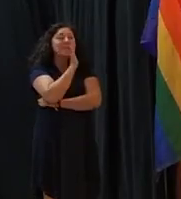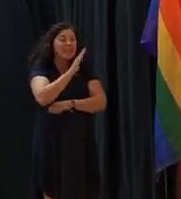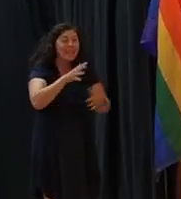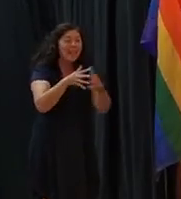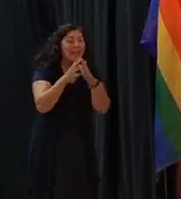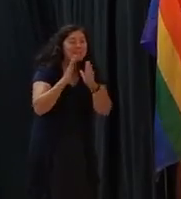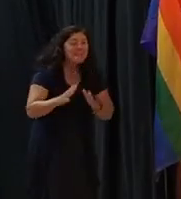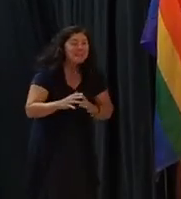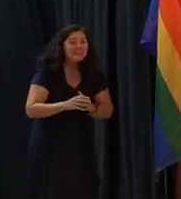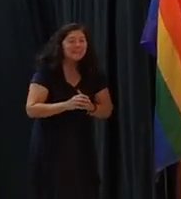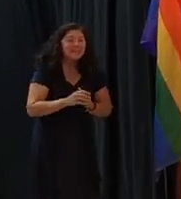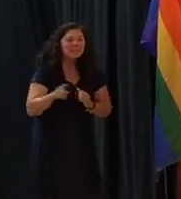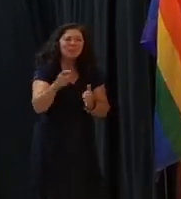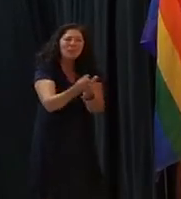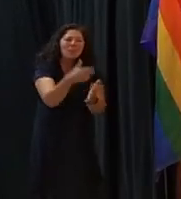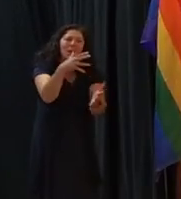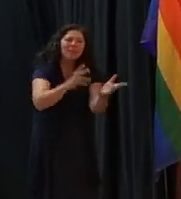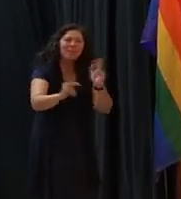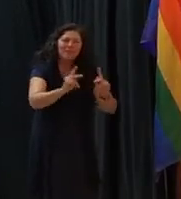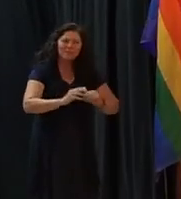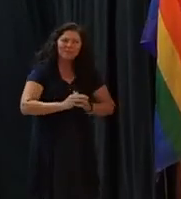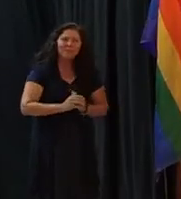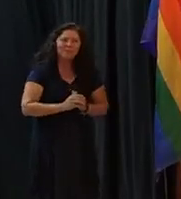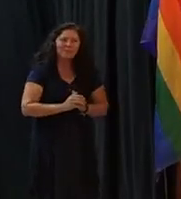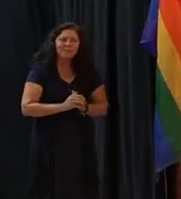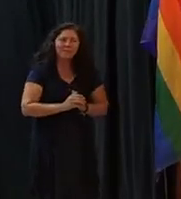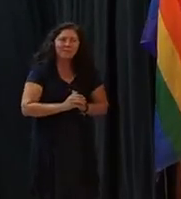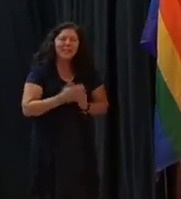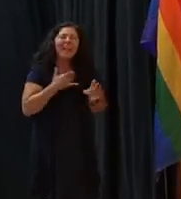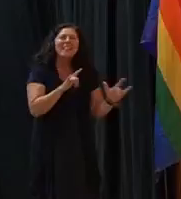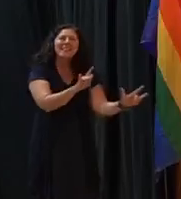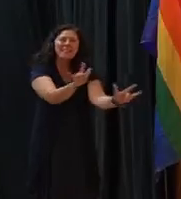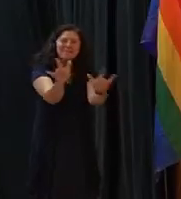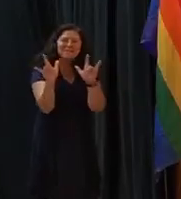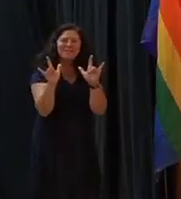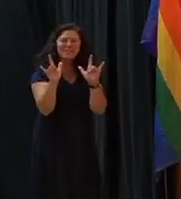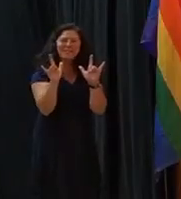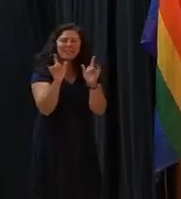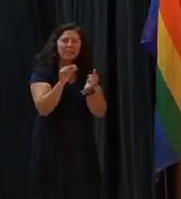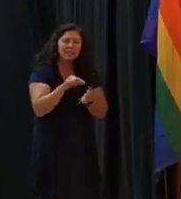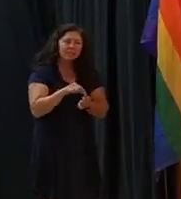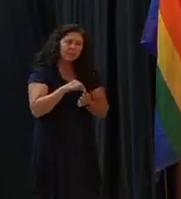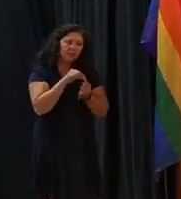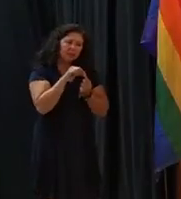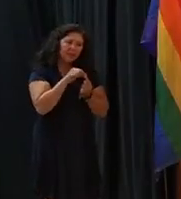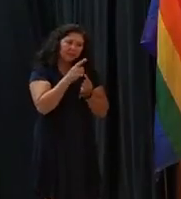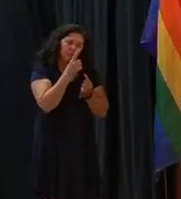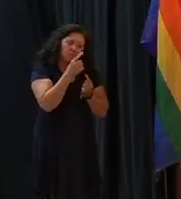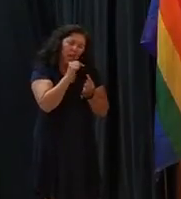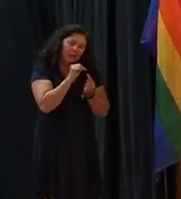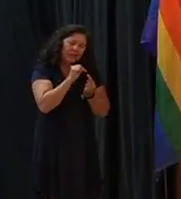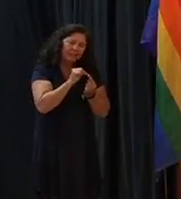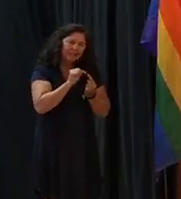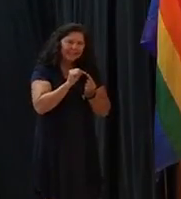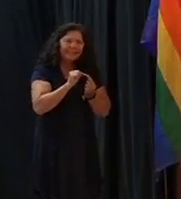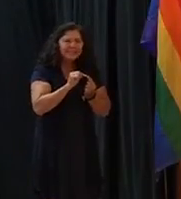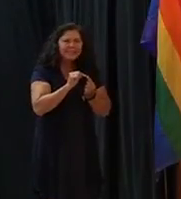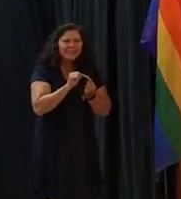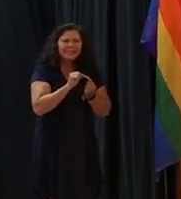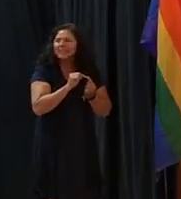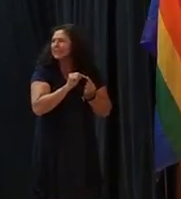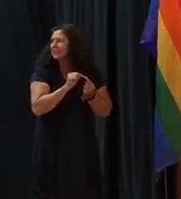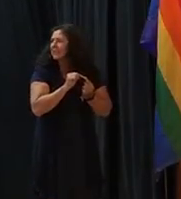Americans, you are all wonderful people. I'm in love with you guys, except one person.